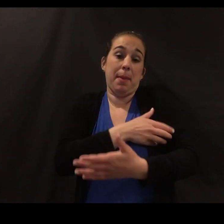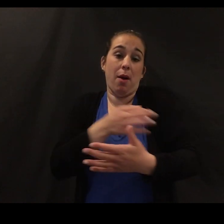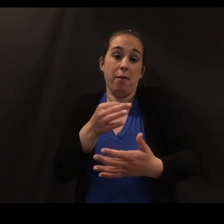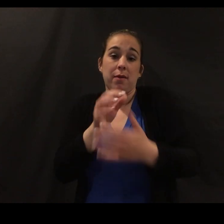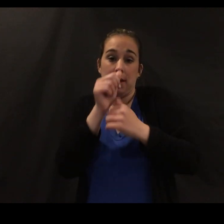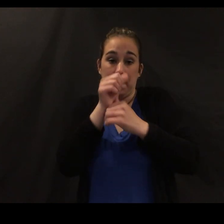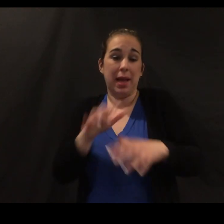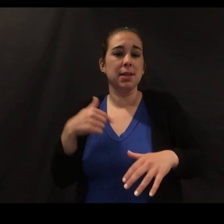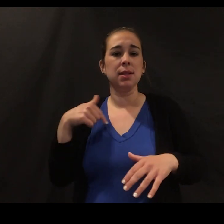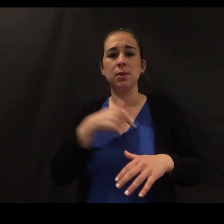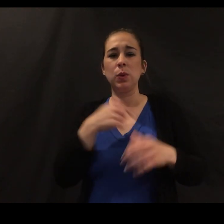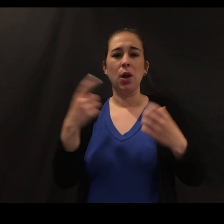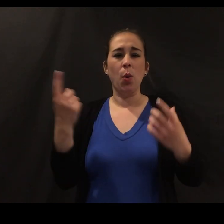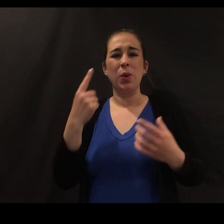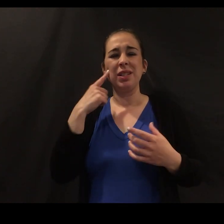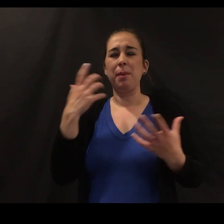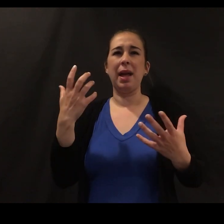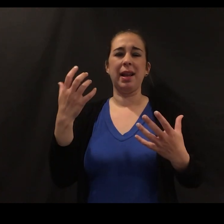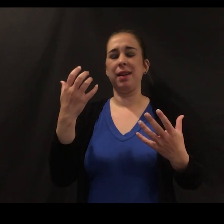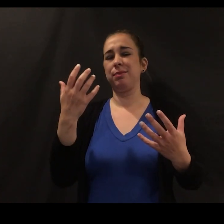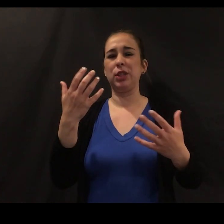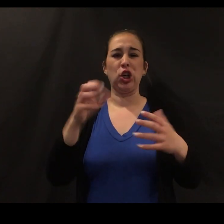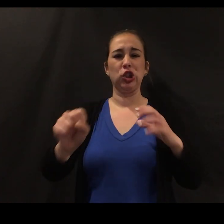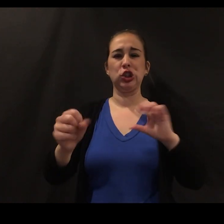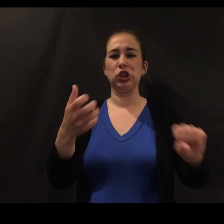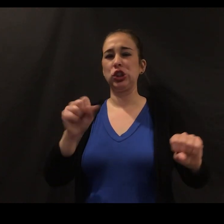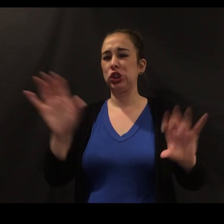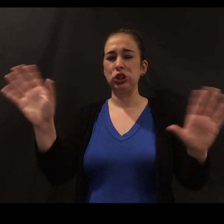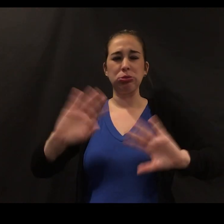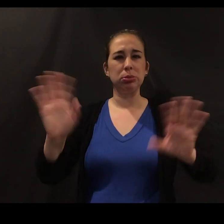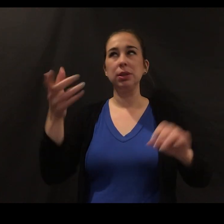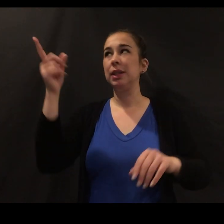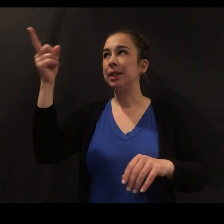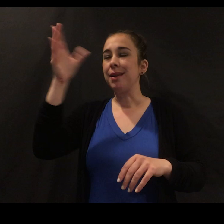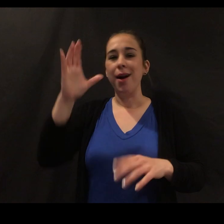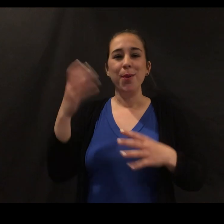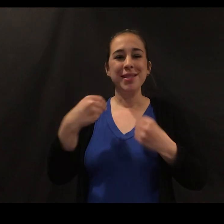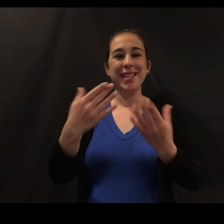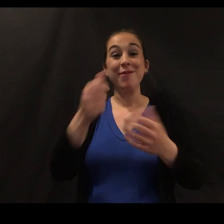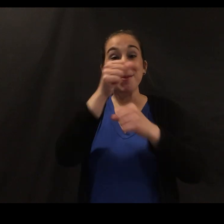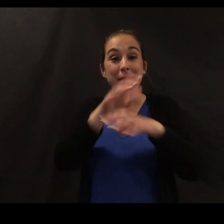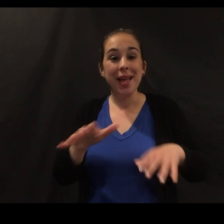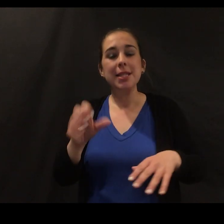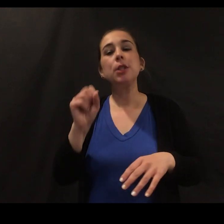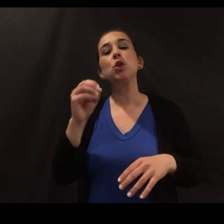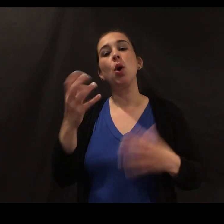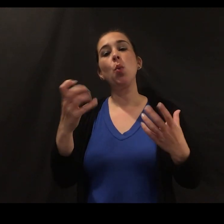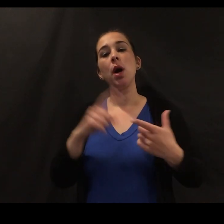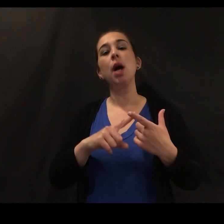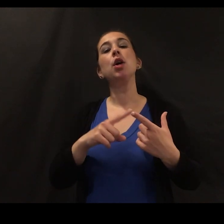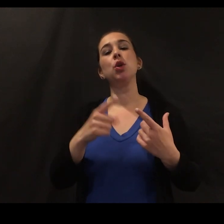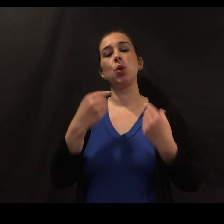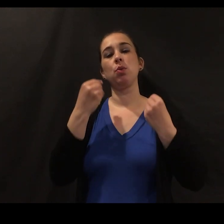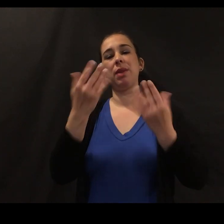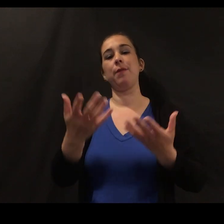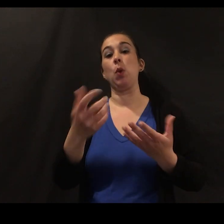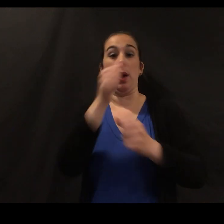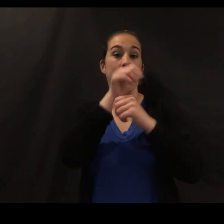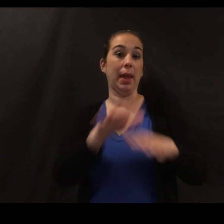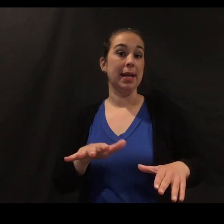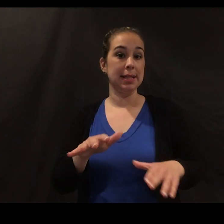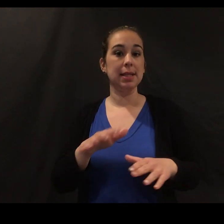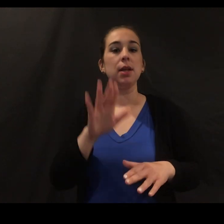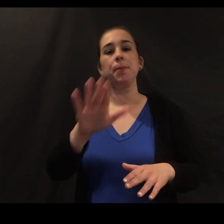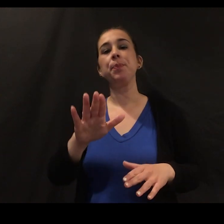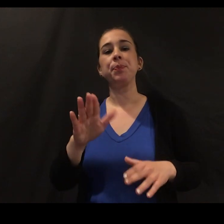curses coming our way, but God wants to extend blessing to you. And so, can I speak a blessing blessing over your life. Would you just open your palms, open